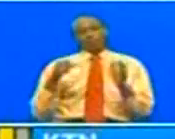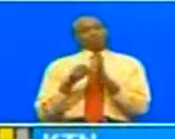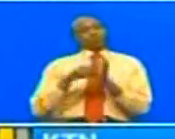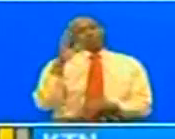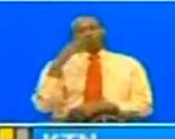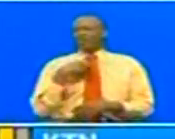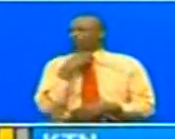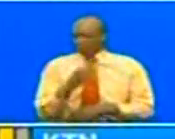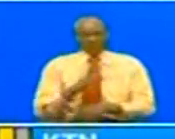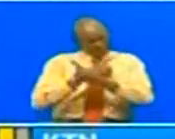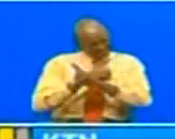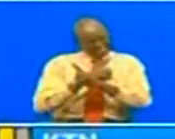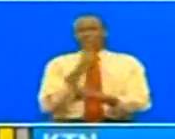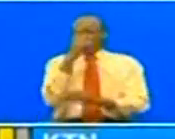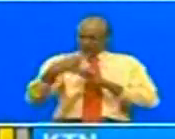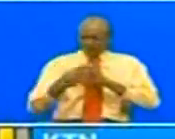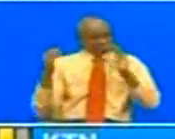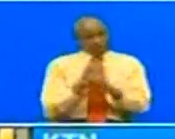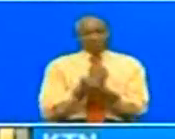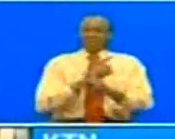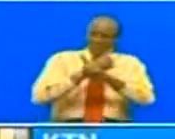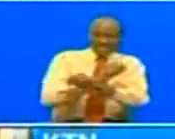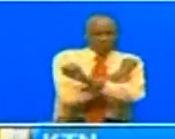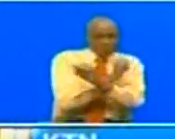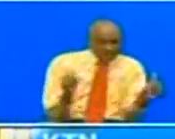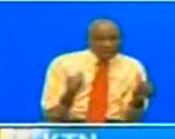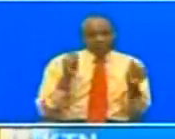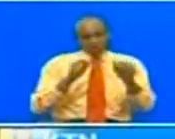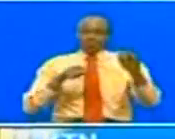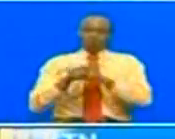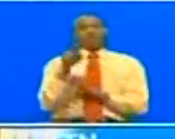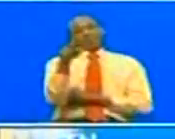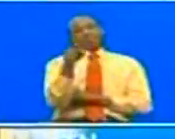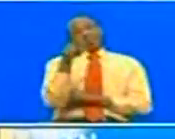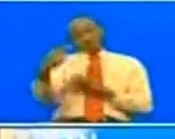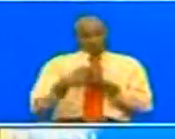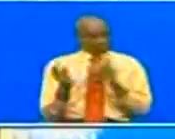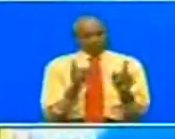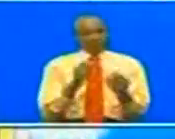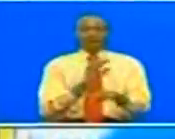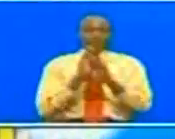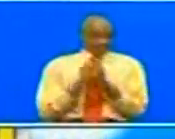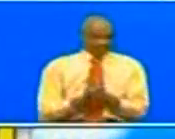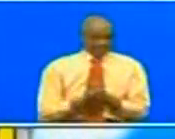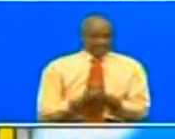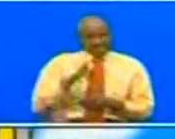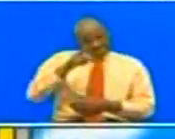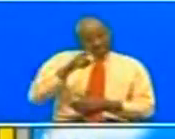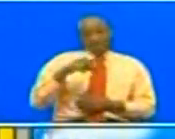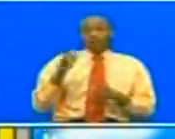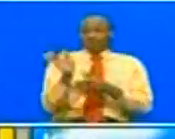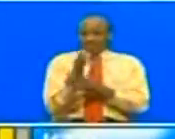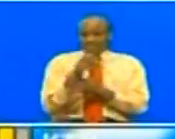pressure nyingine kubwa sana. So lazima on the defense, lazima tu defend vizuri na tuangalie vile tunaweza funga. The Junior Zebras are expected in the country on